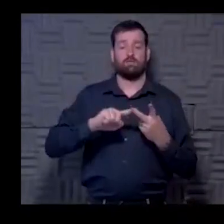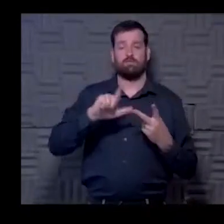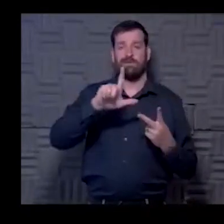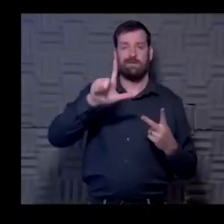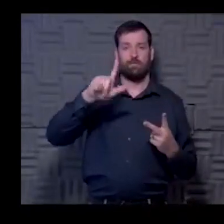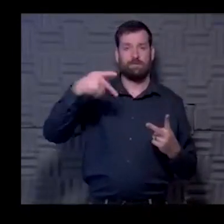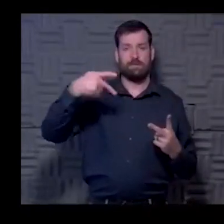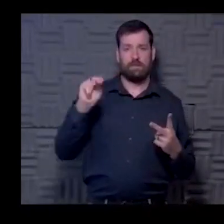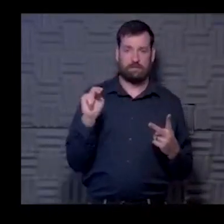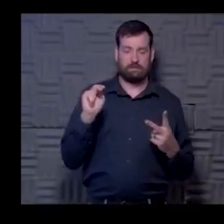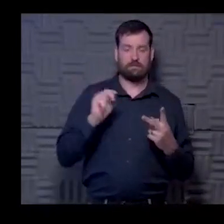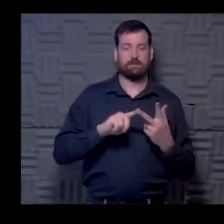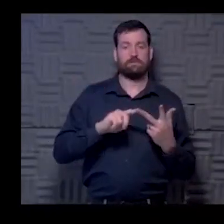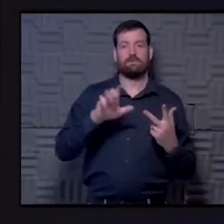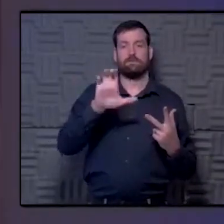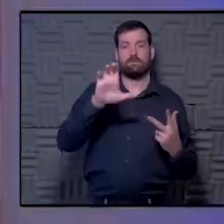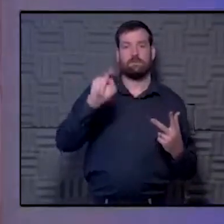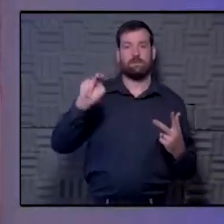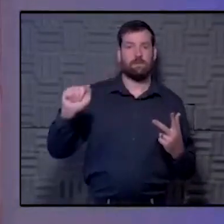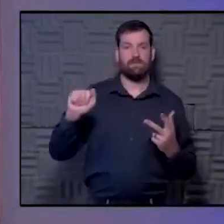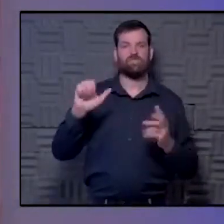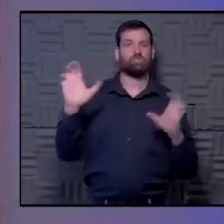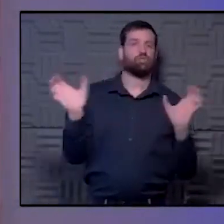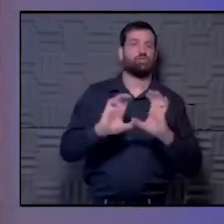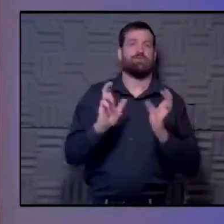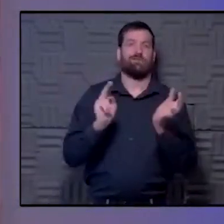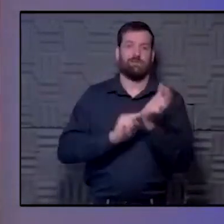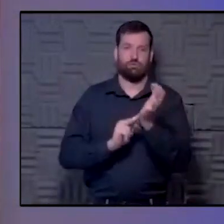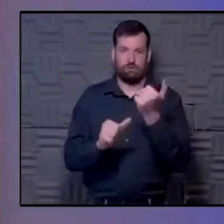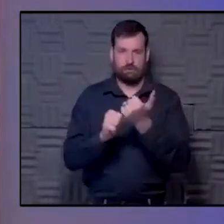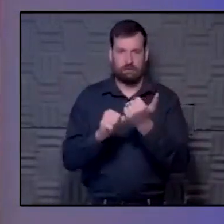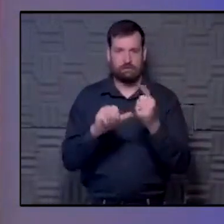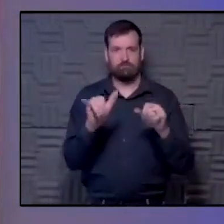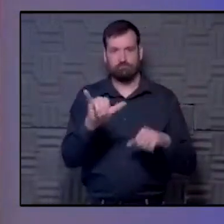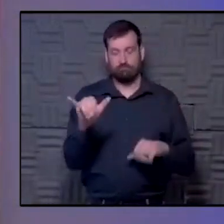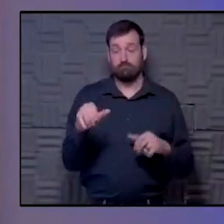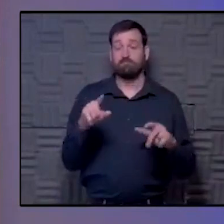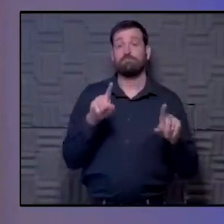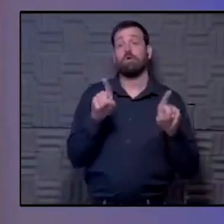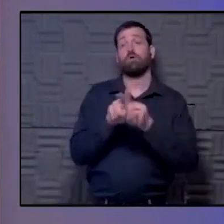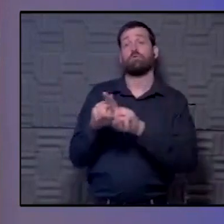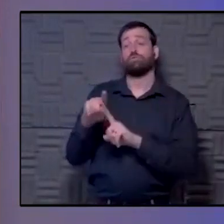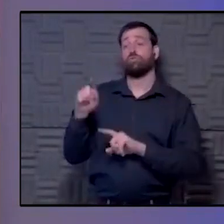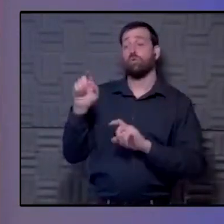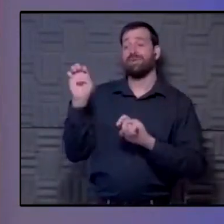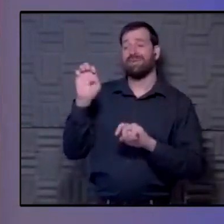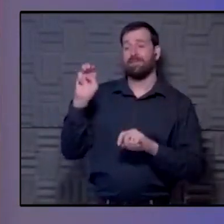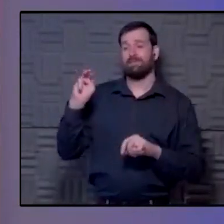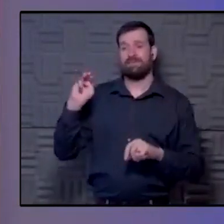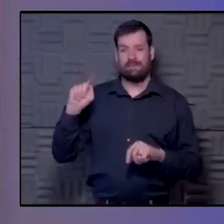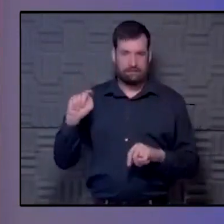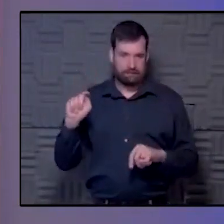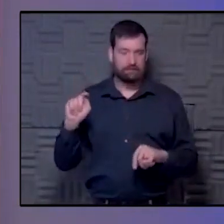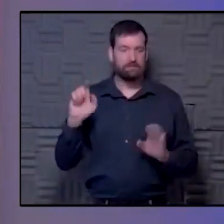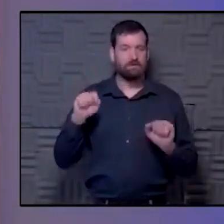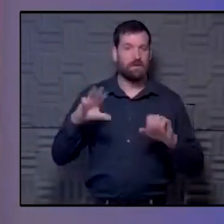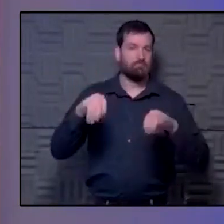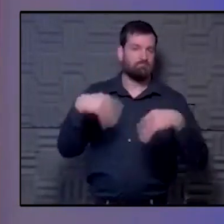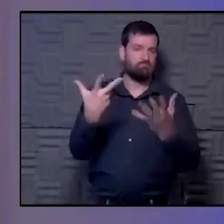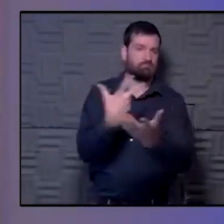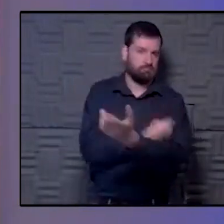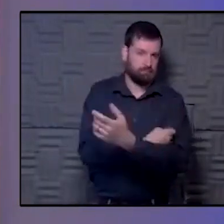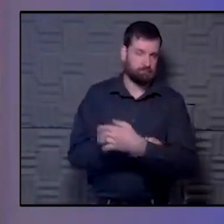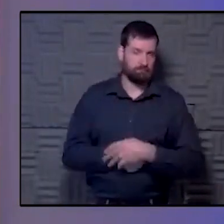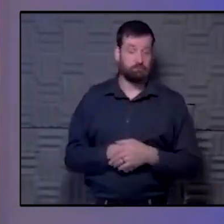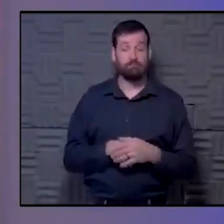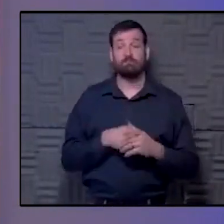and CNAs, certified nursing assistants, are needed. We also use paramedics and medics because they can give vaccinations.